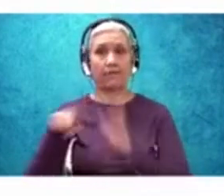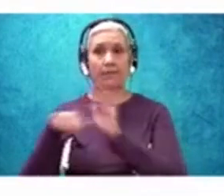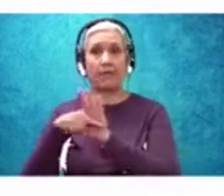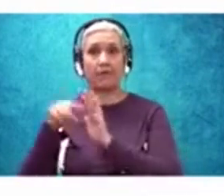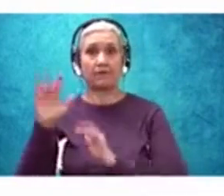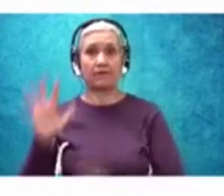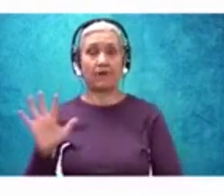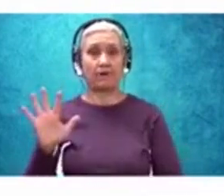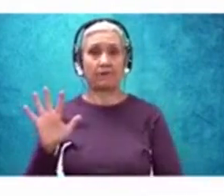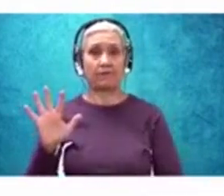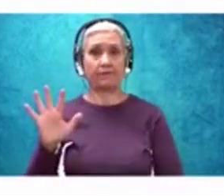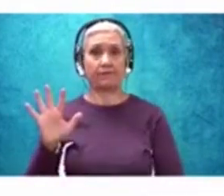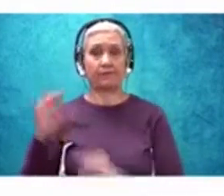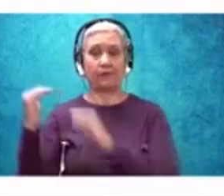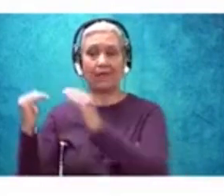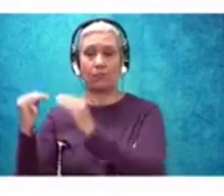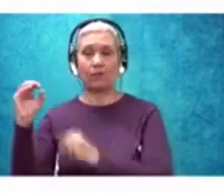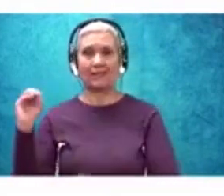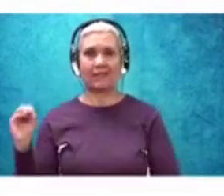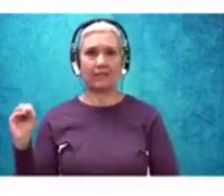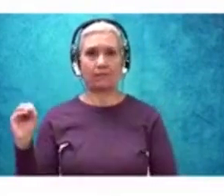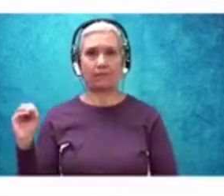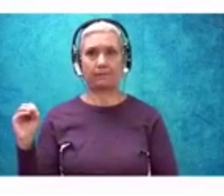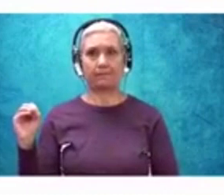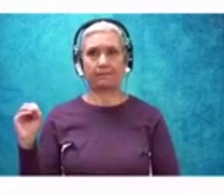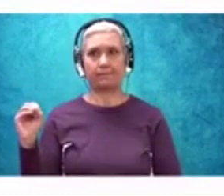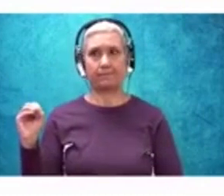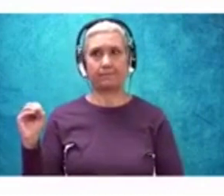5 is equal to 0? How does that